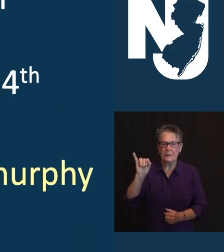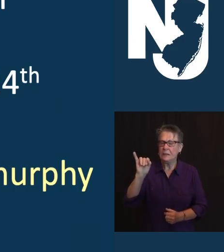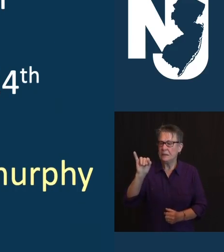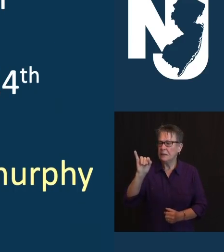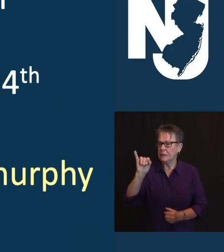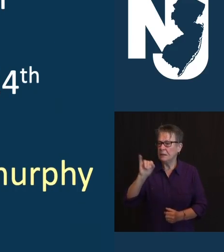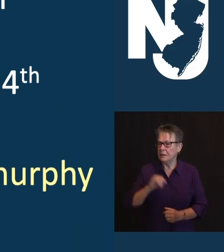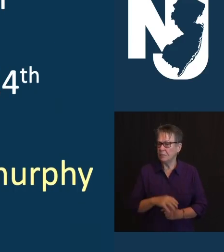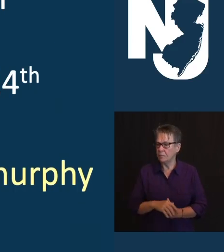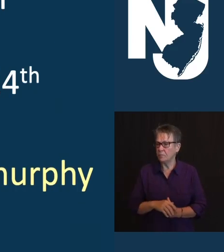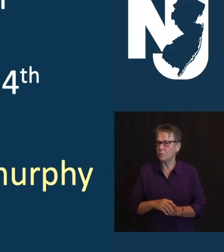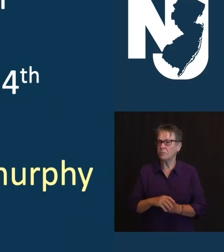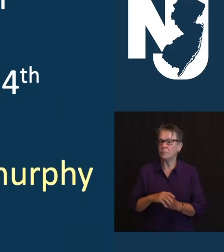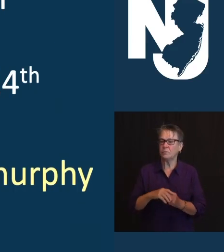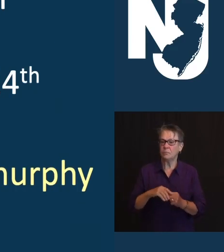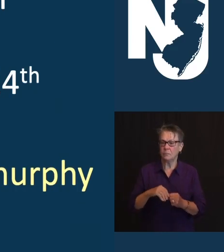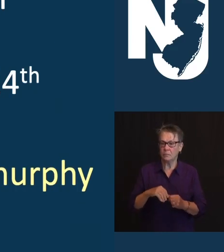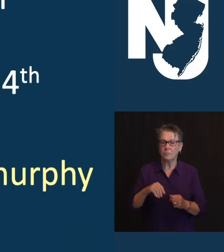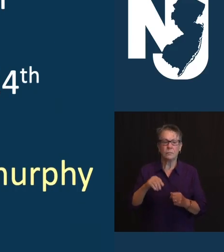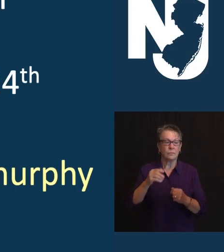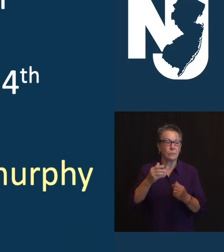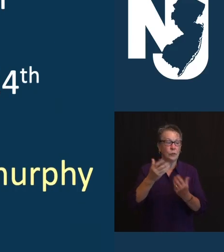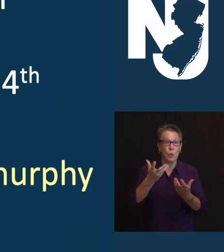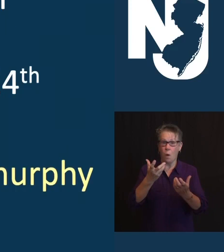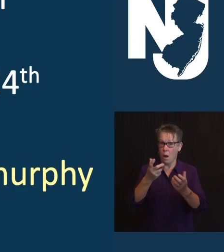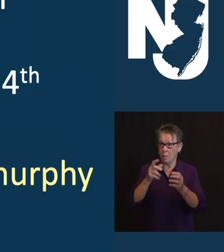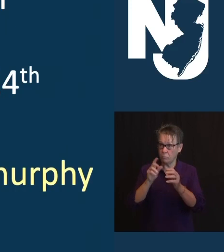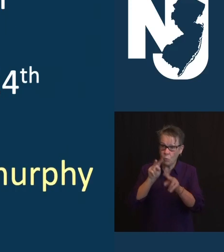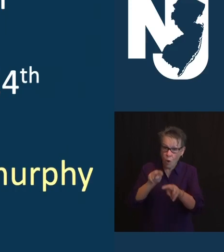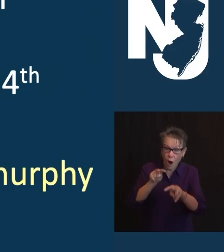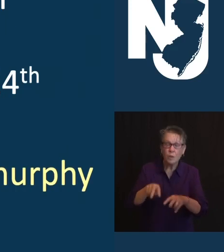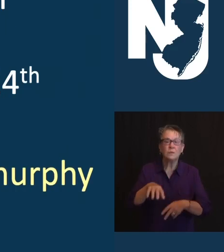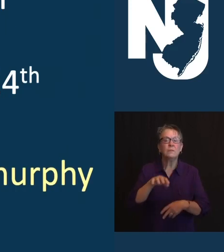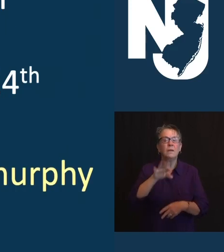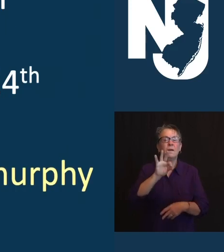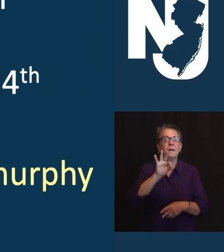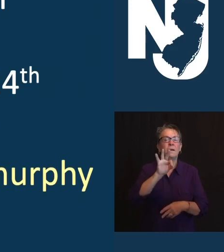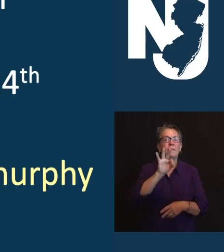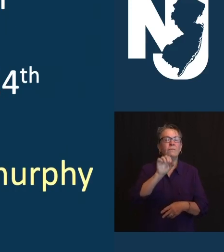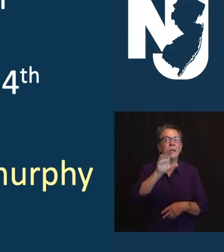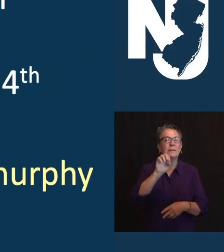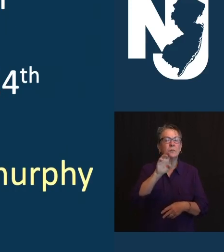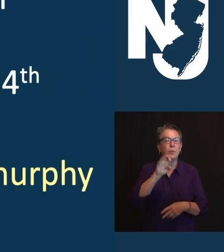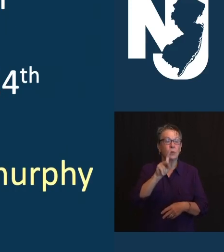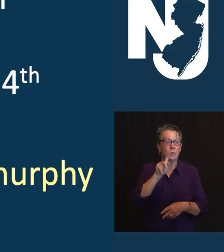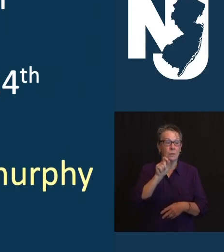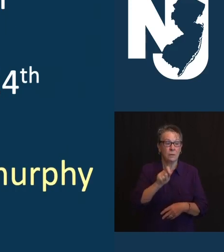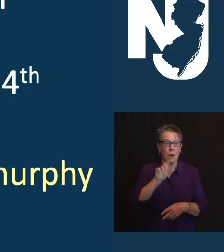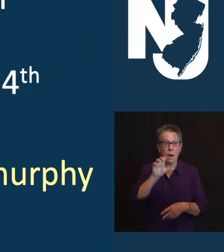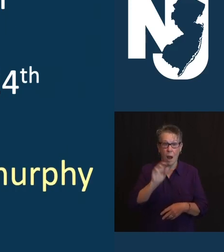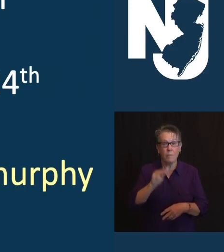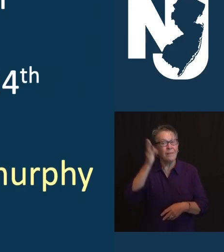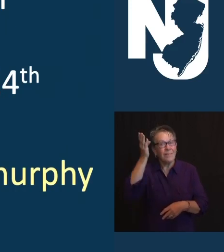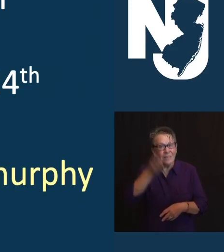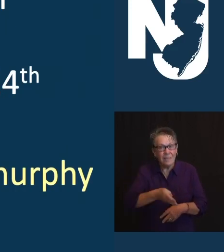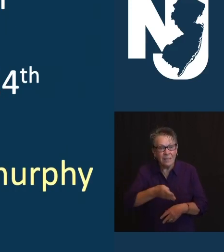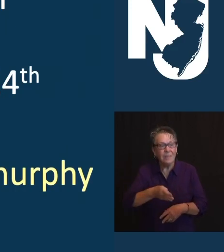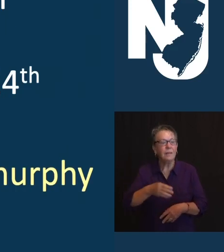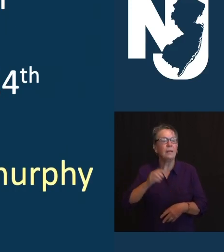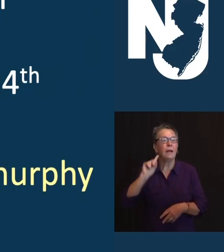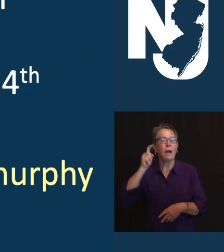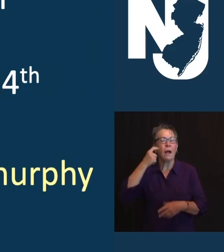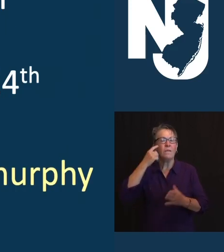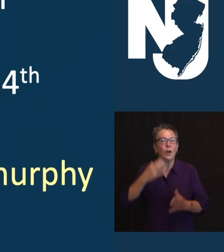facebook.com/Governor Phil Murphy and join us at 11:15 a.m. this Thursday, September 24. Again, that's